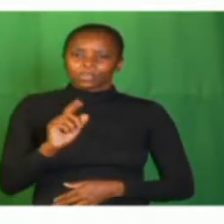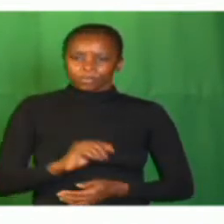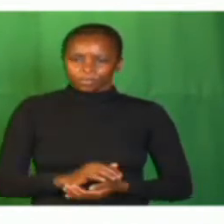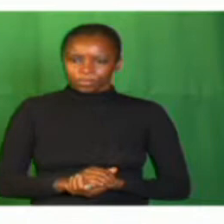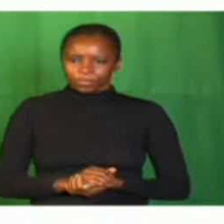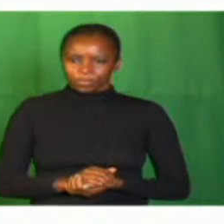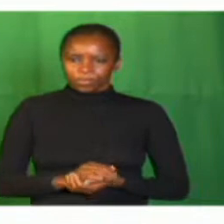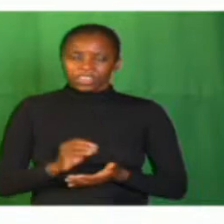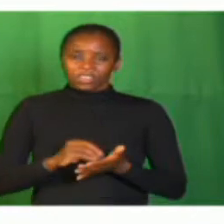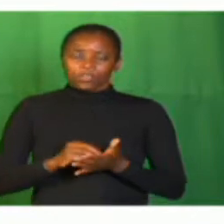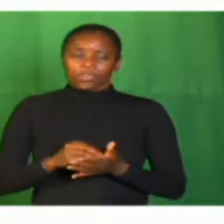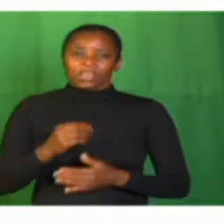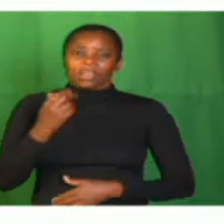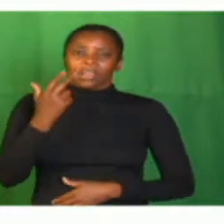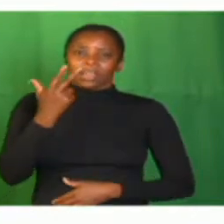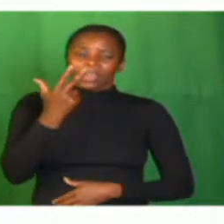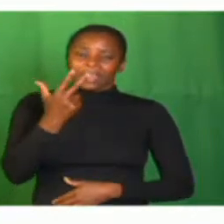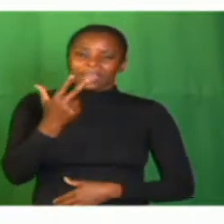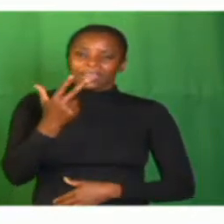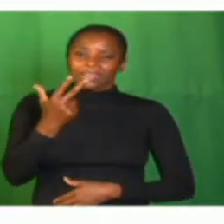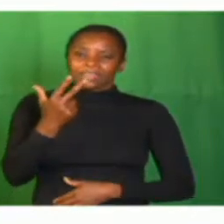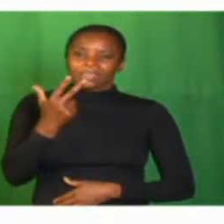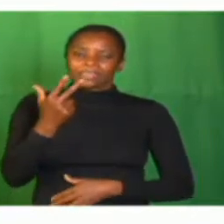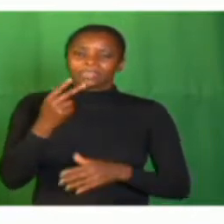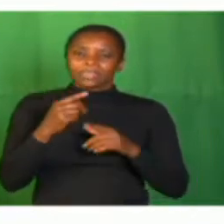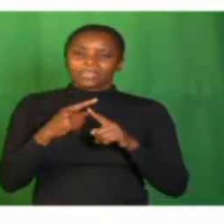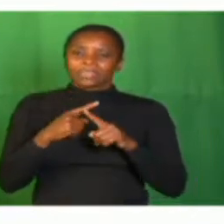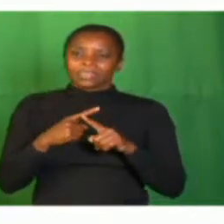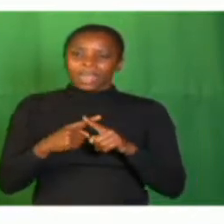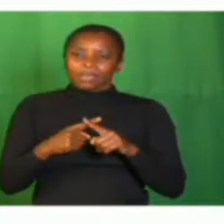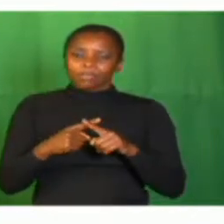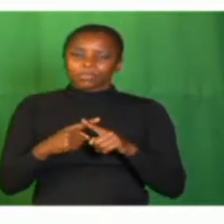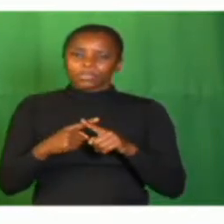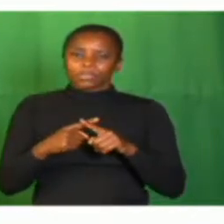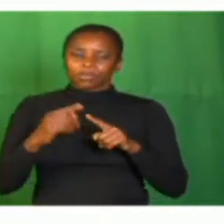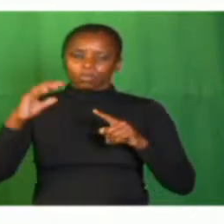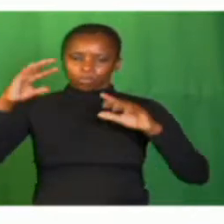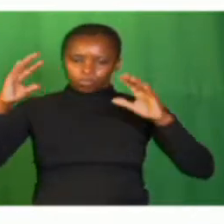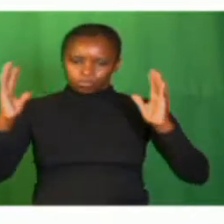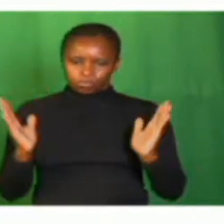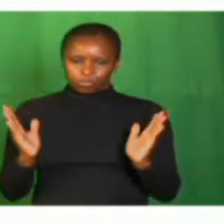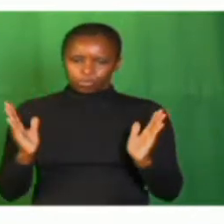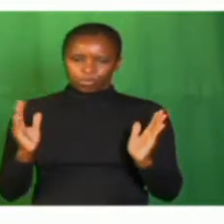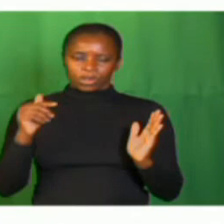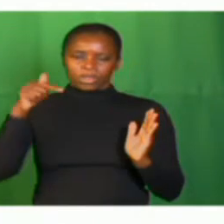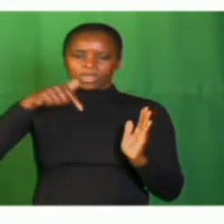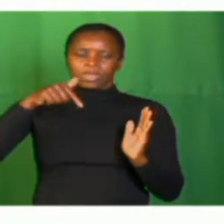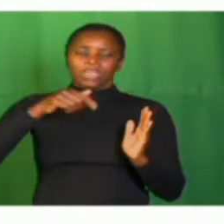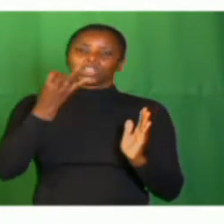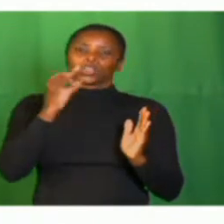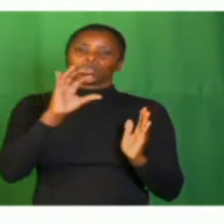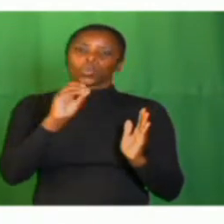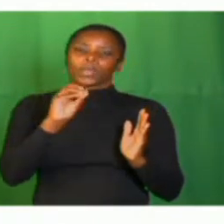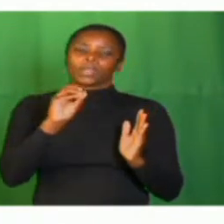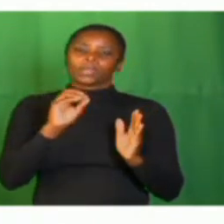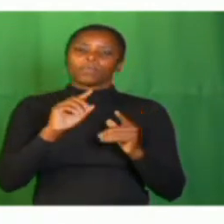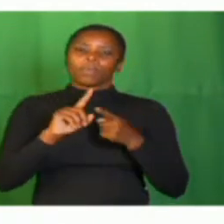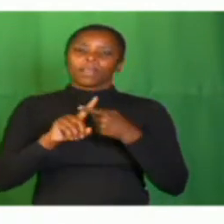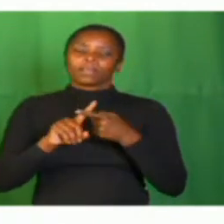I have this number sentence for you to work out at home. 8 times bracket 20 plus